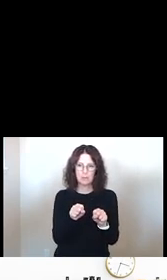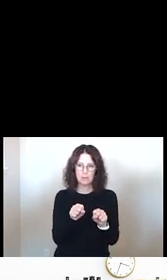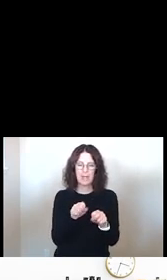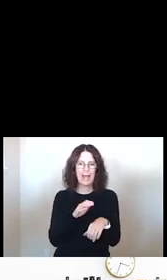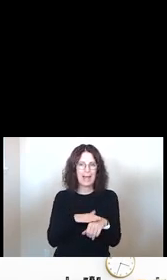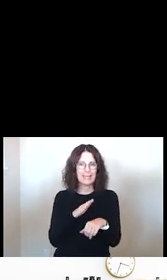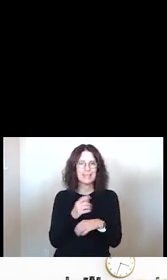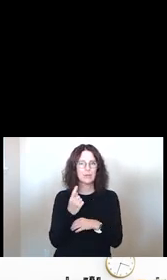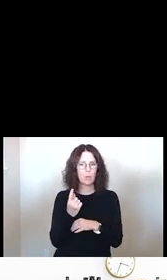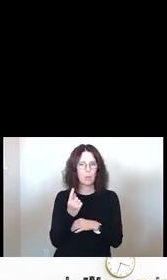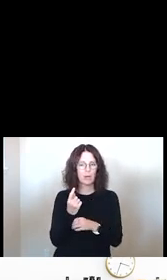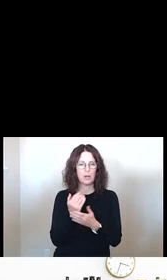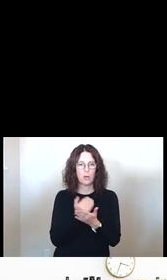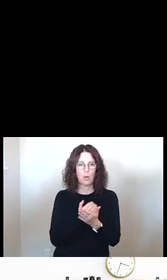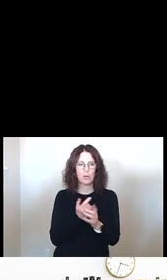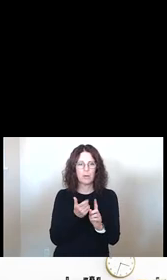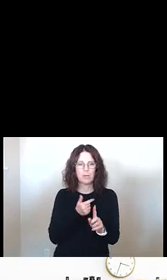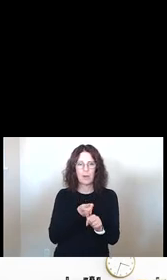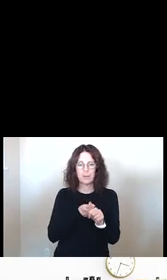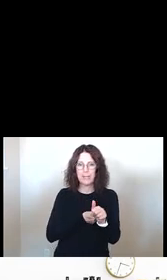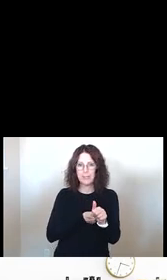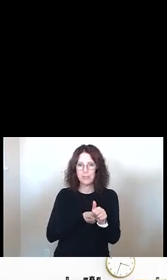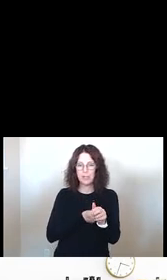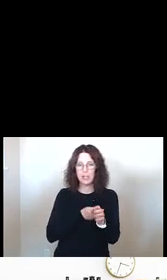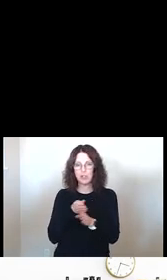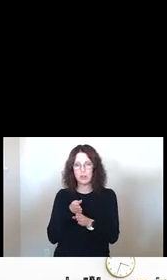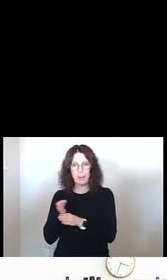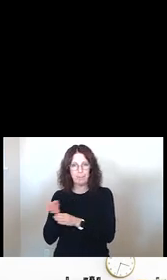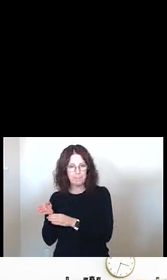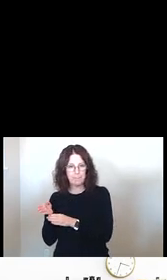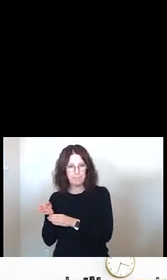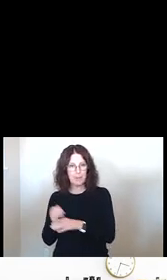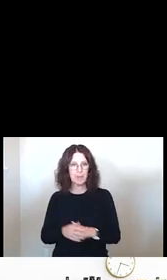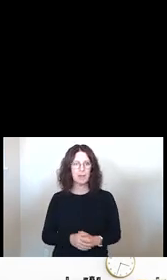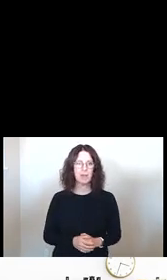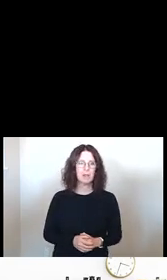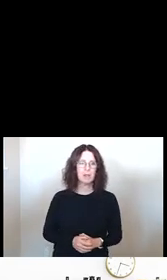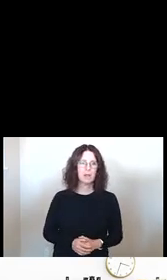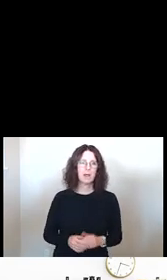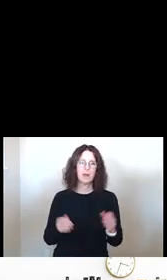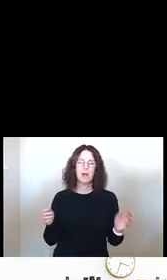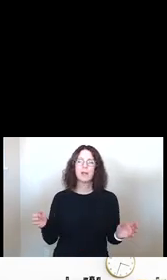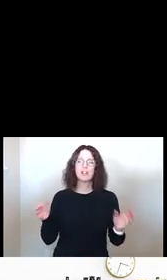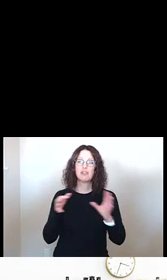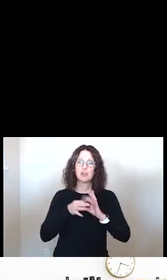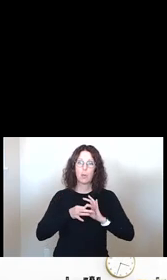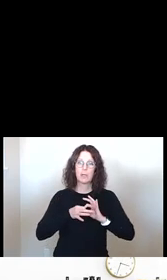at least one course in each stream. And the joint major, the joint honors